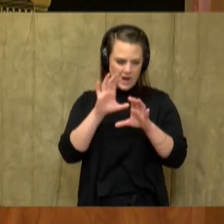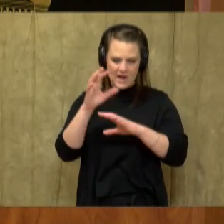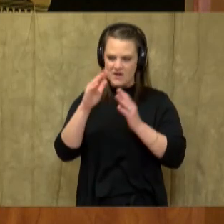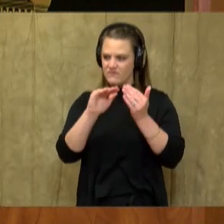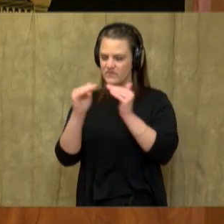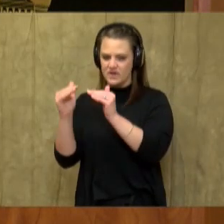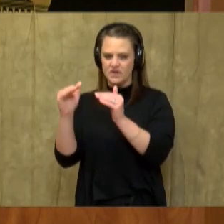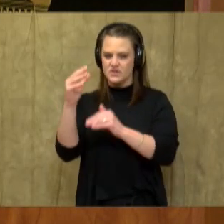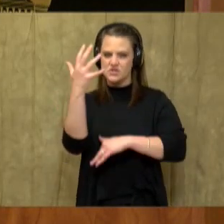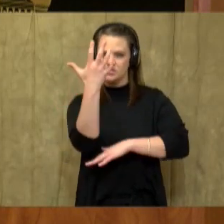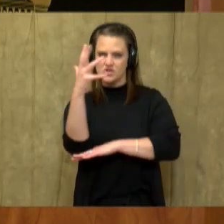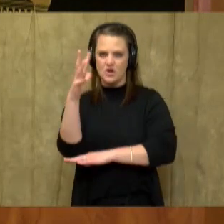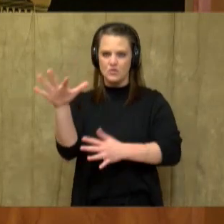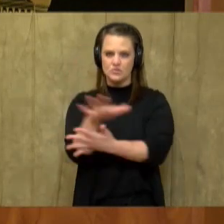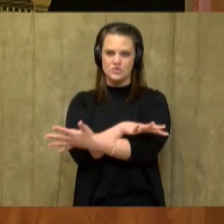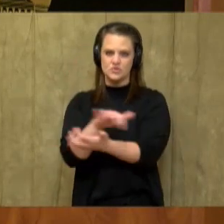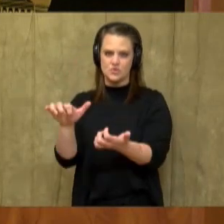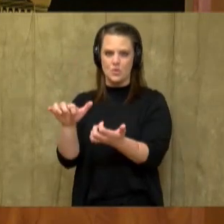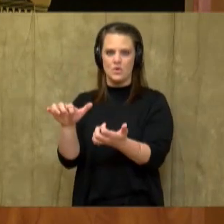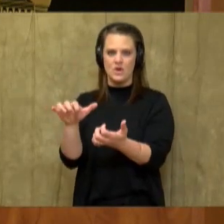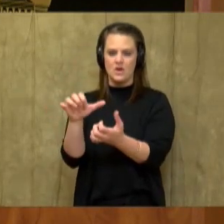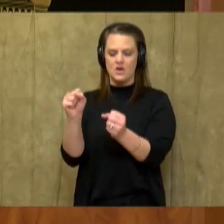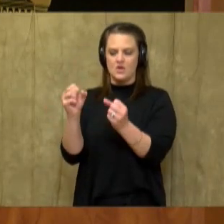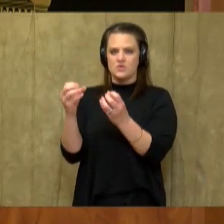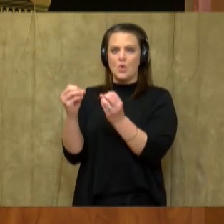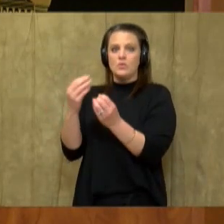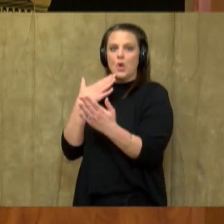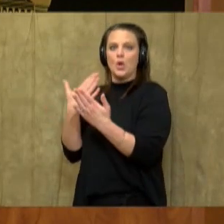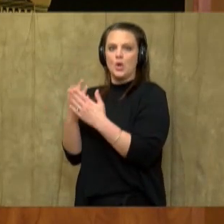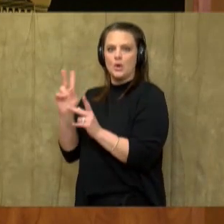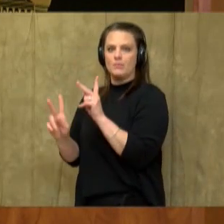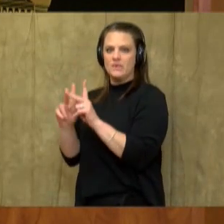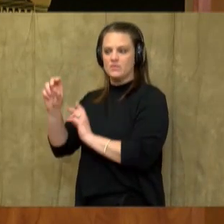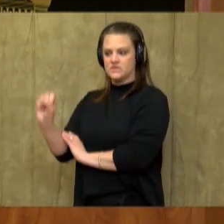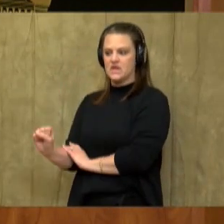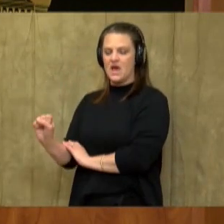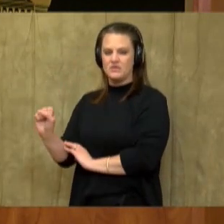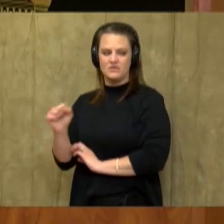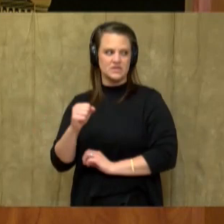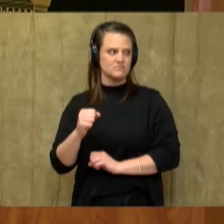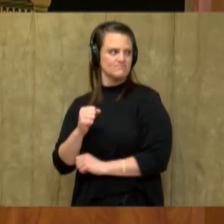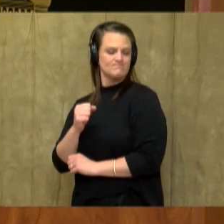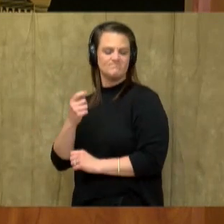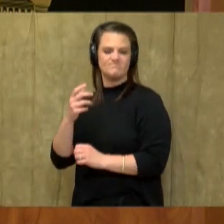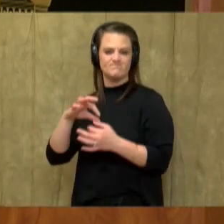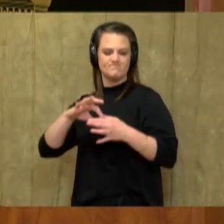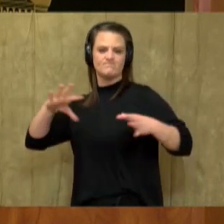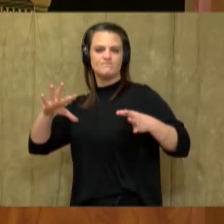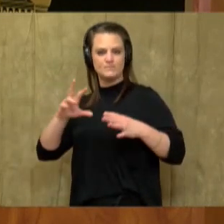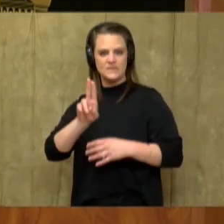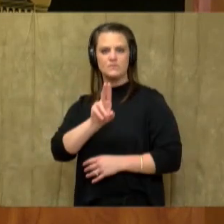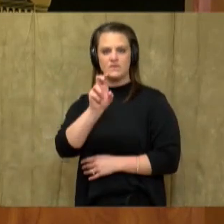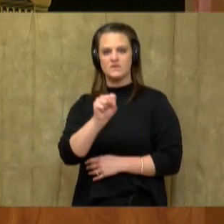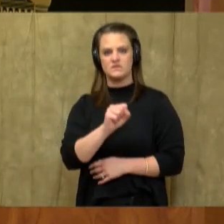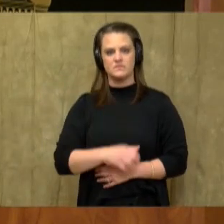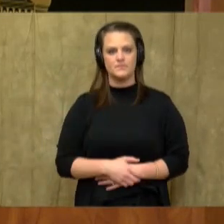jungles, and they're turning their backs on the United States. So we're struggling. So again, the Viet Cong is an elusive enemy.